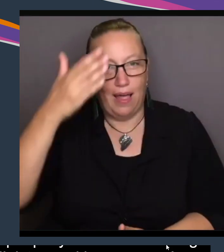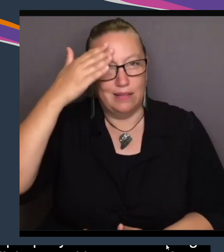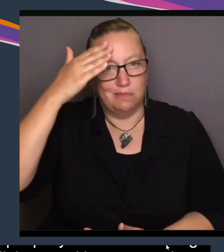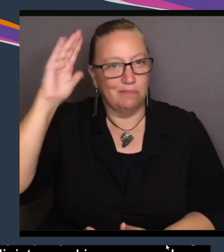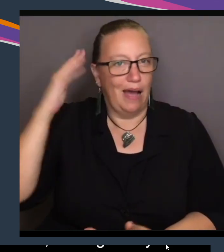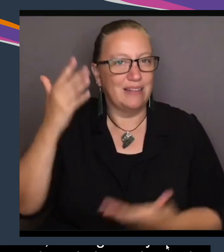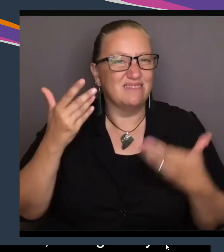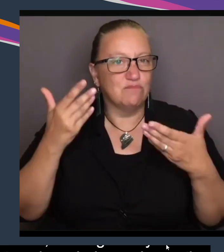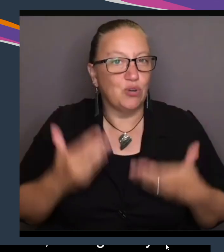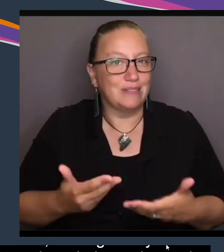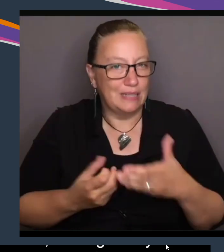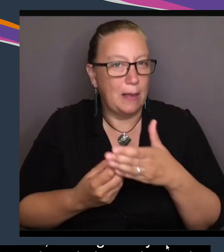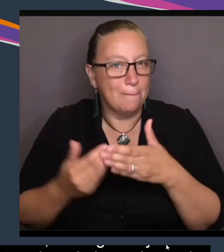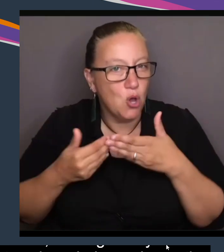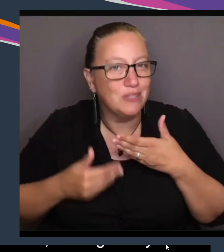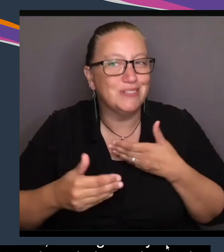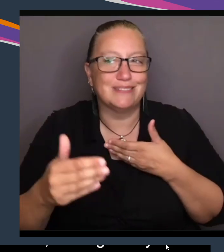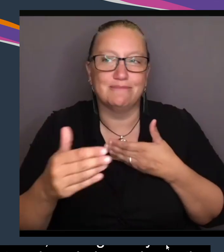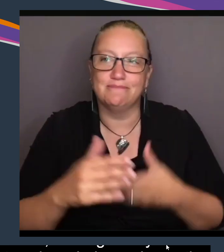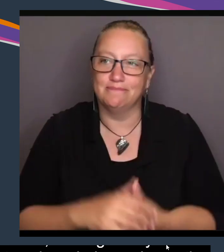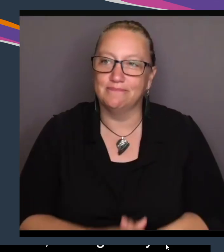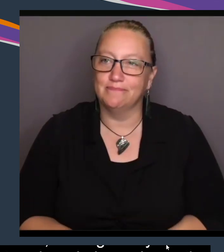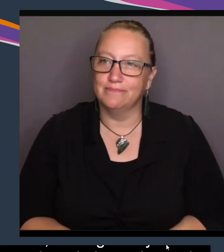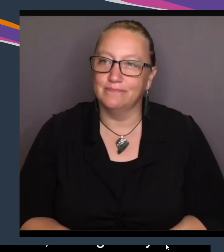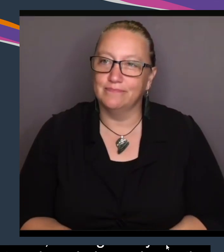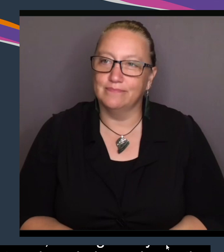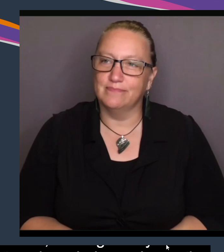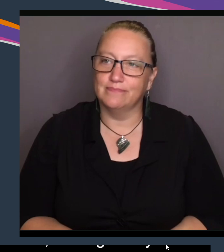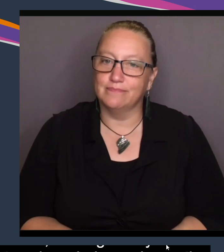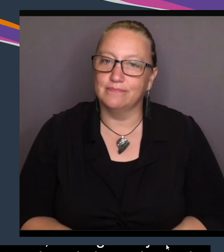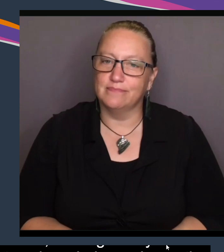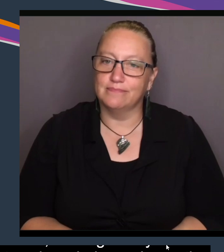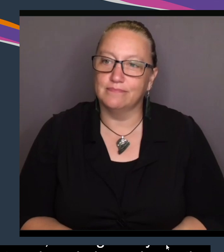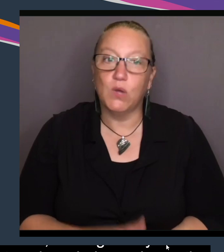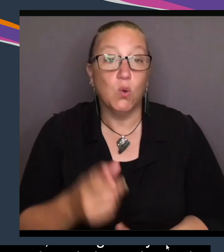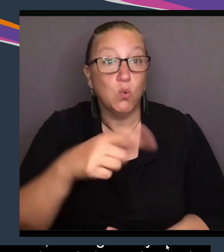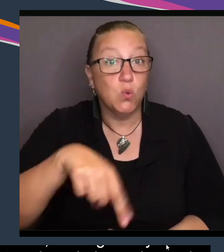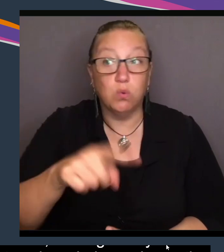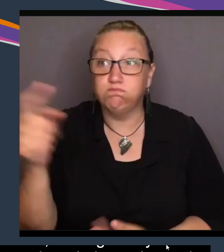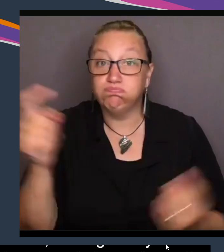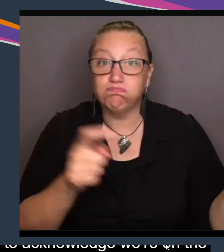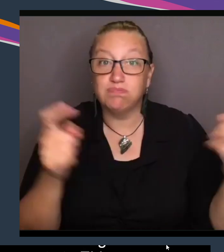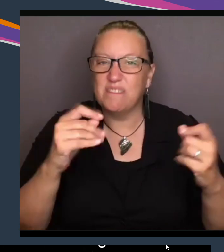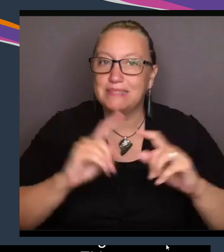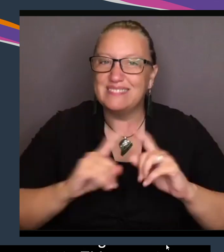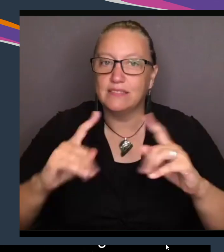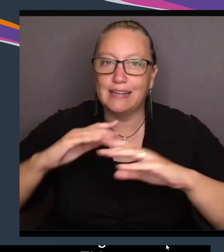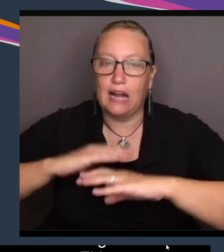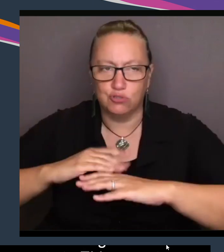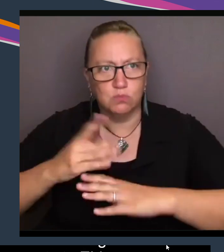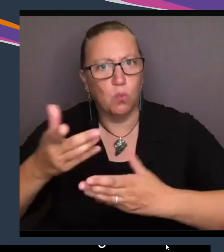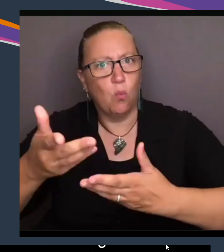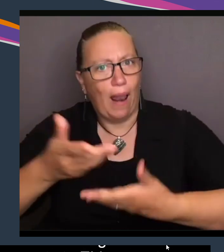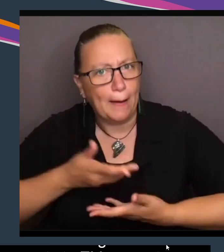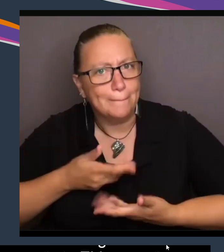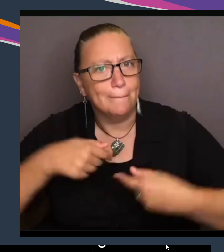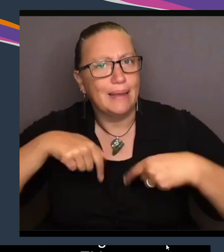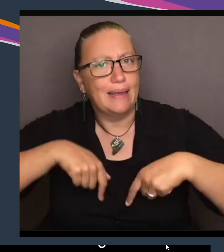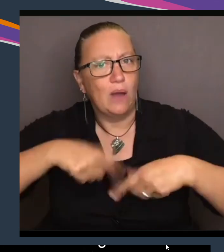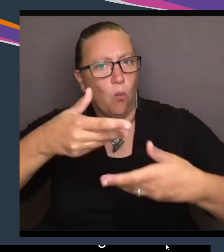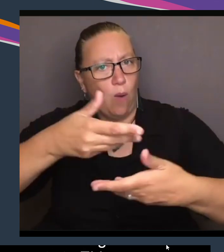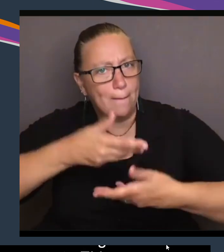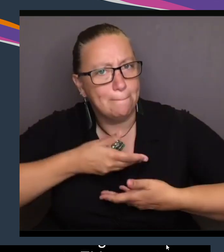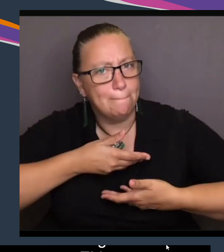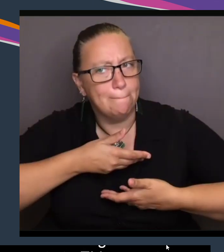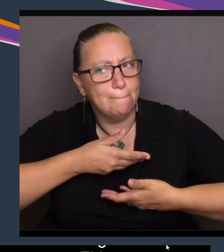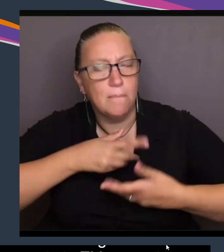I also want to say to all people who have come from other countries and from other places, you are welcome. We are a